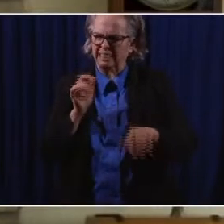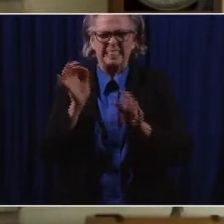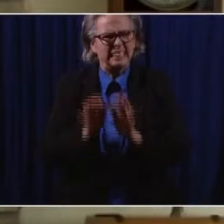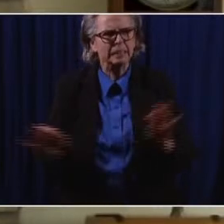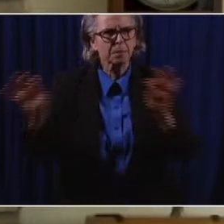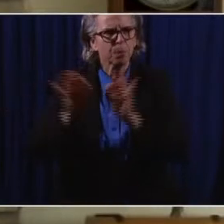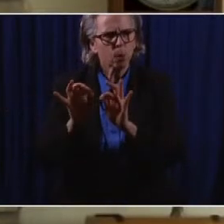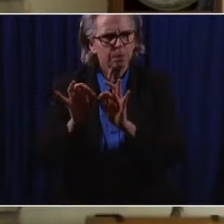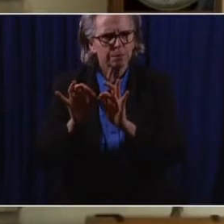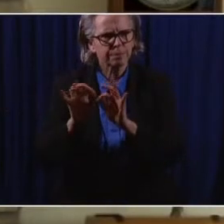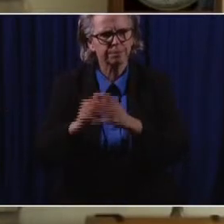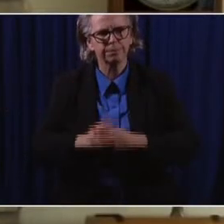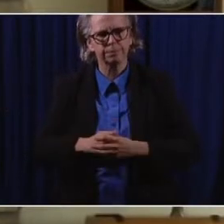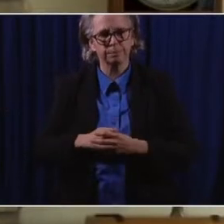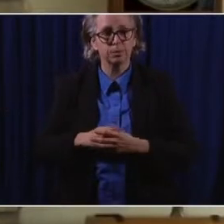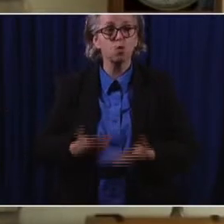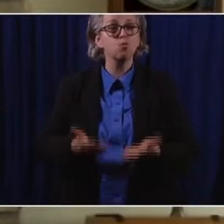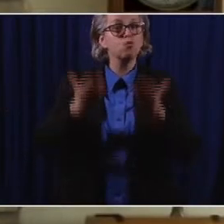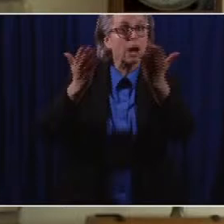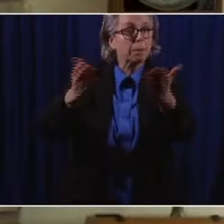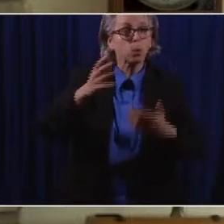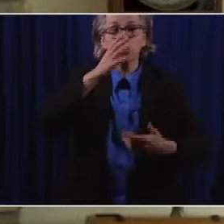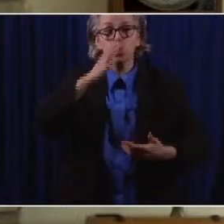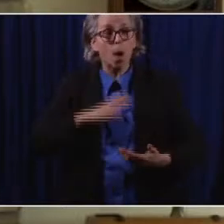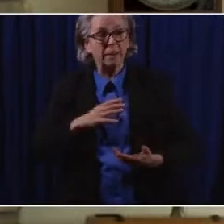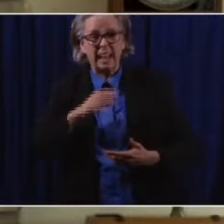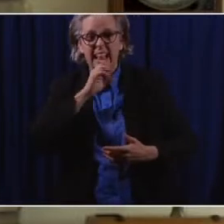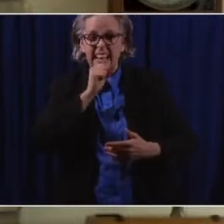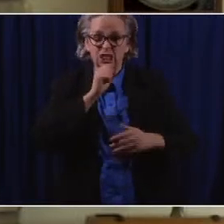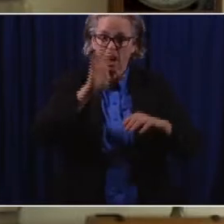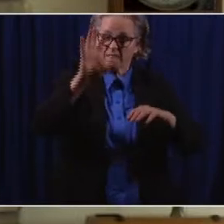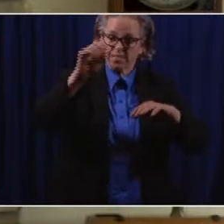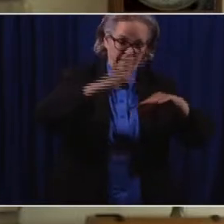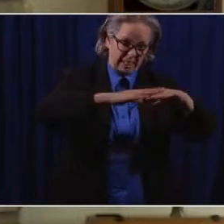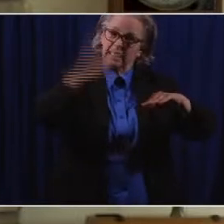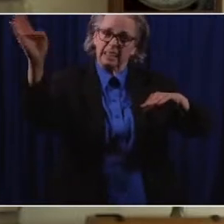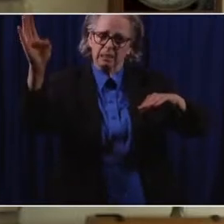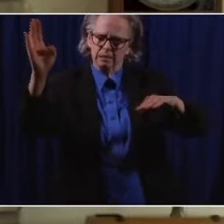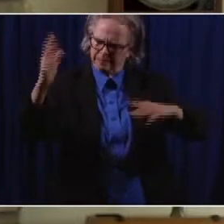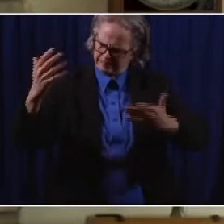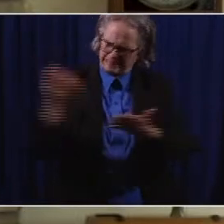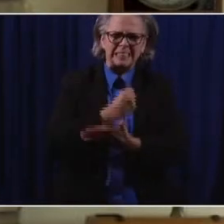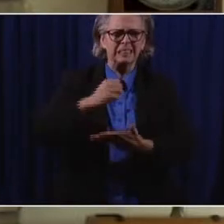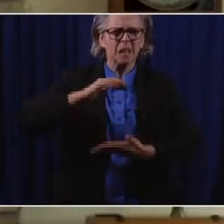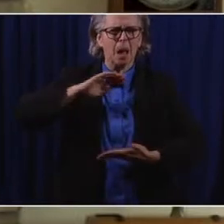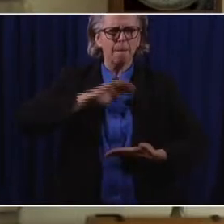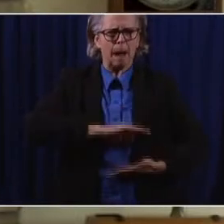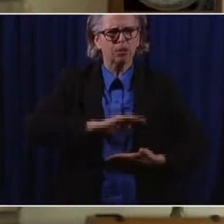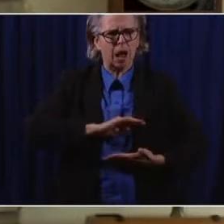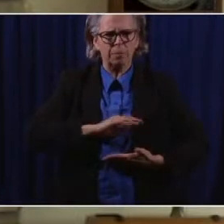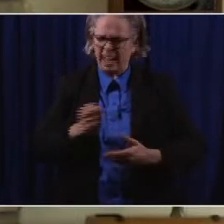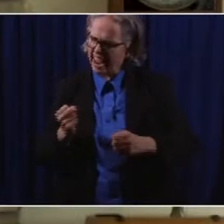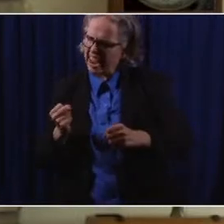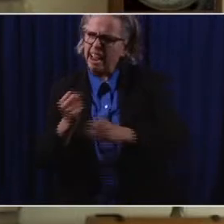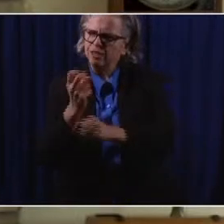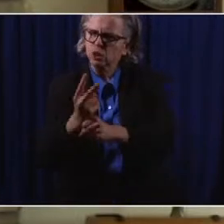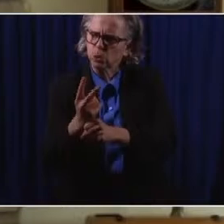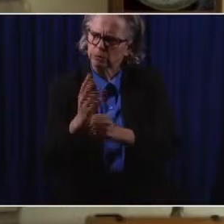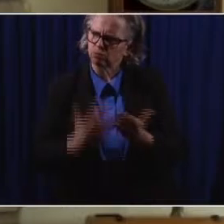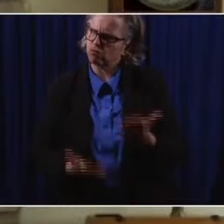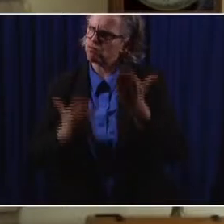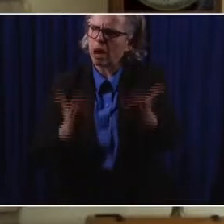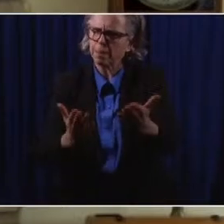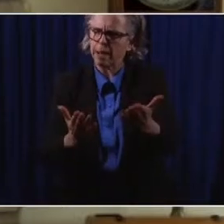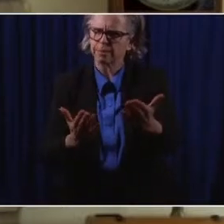risk women ages 50 to 74 receive a mammogram every 2 years. That's something obviously everyone should consult their own